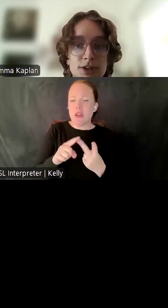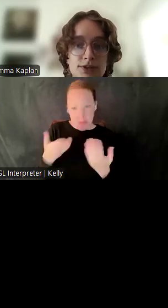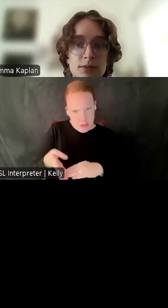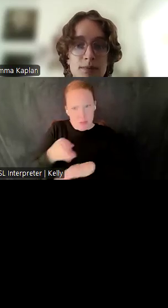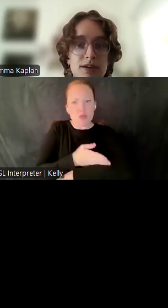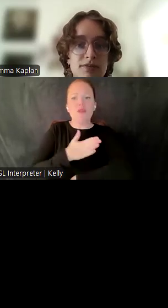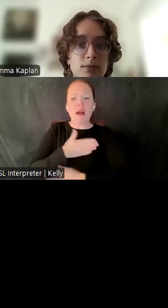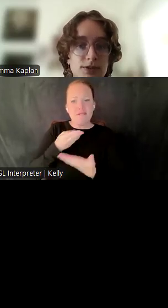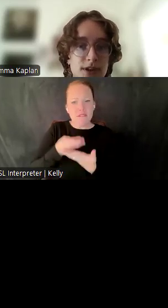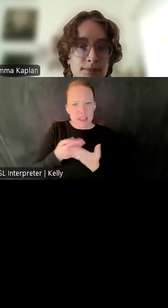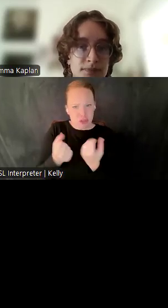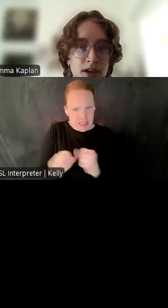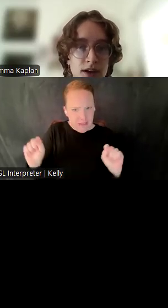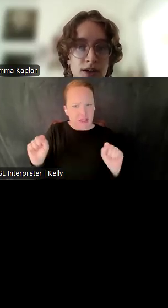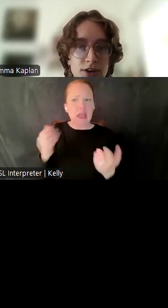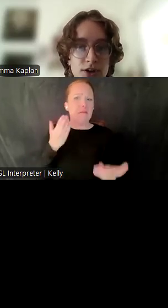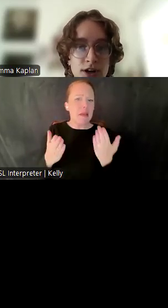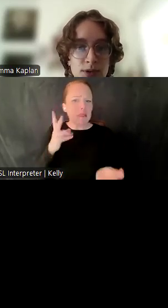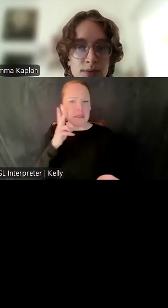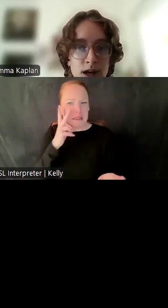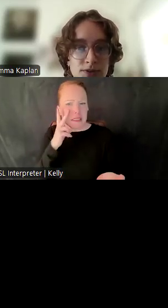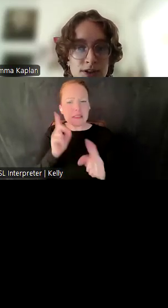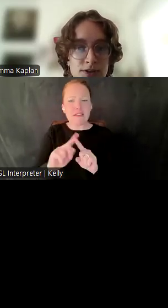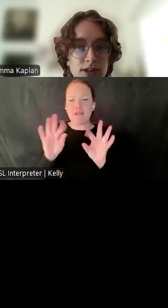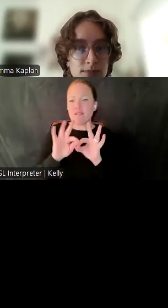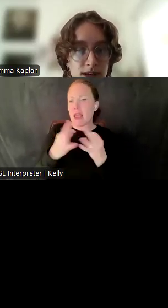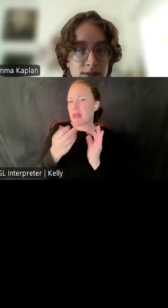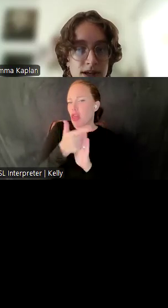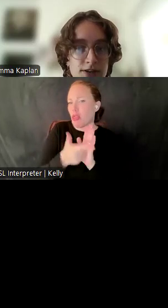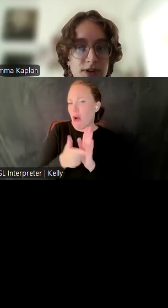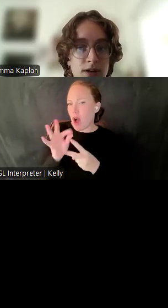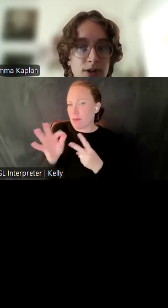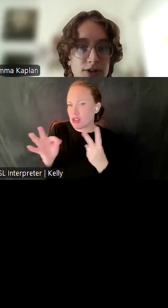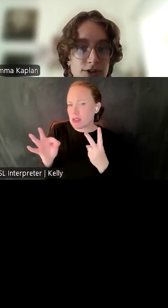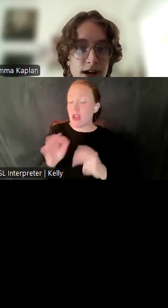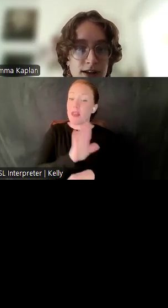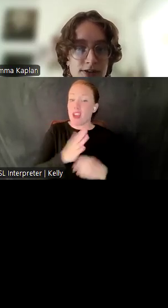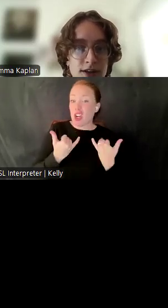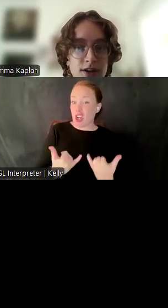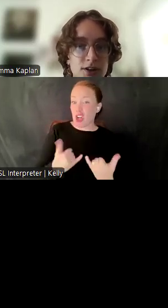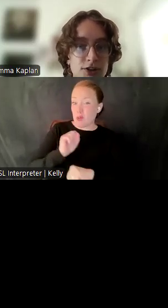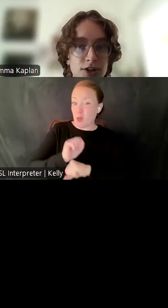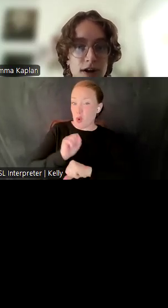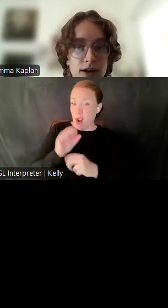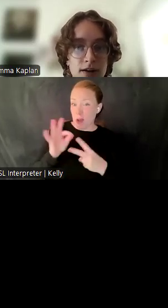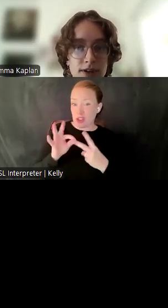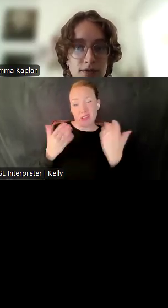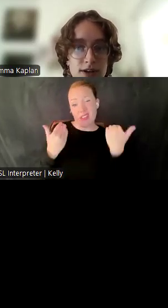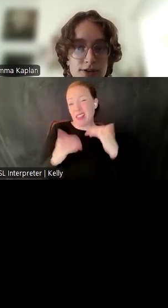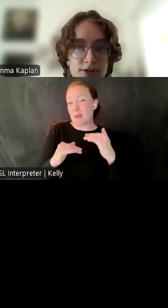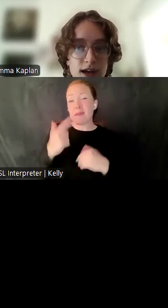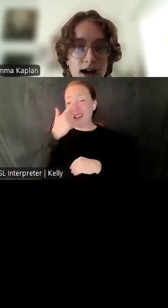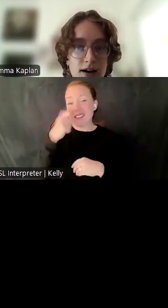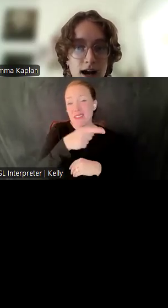law options that might be available to them. Their current employment options are limited because of their immigration status, and they're unsure of how to